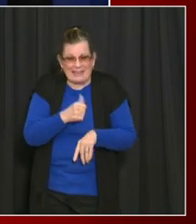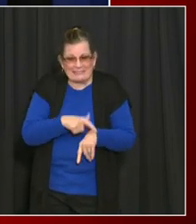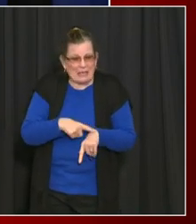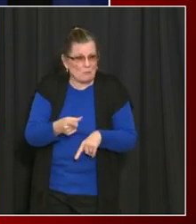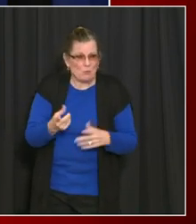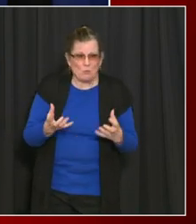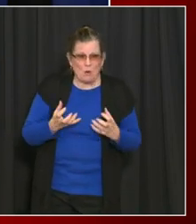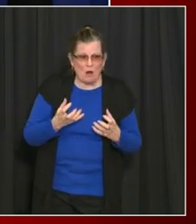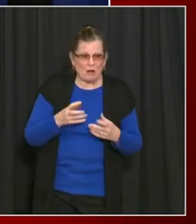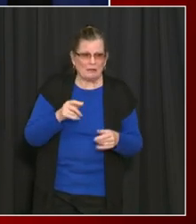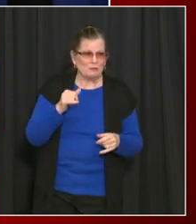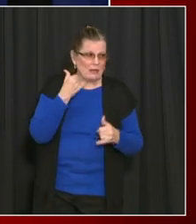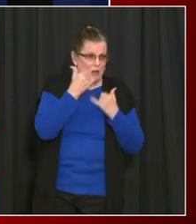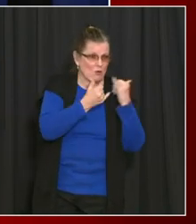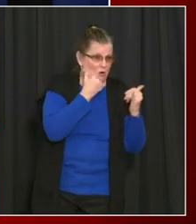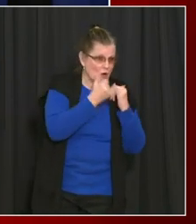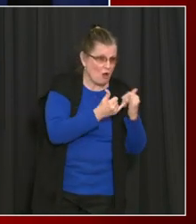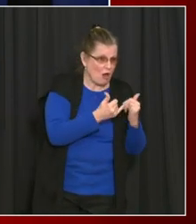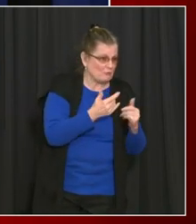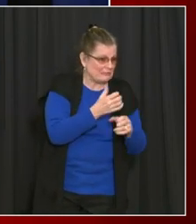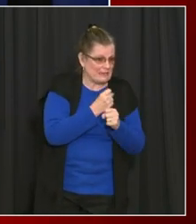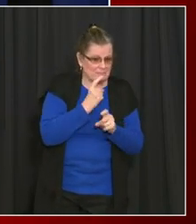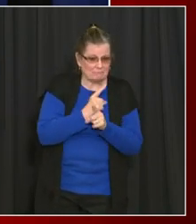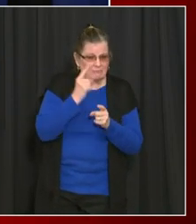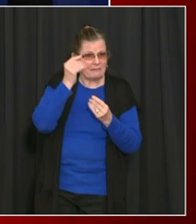to create numerators and denominators?